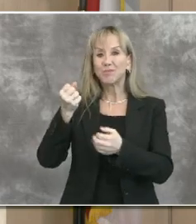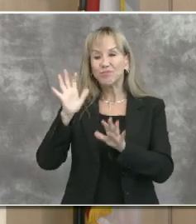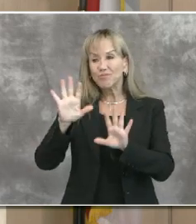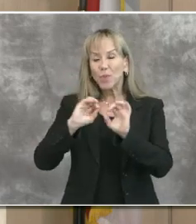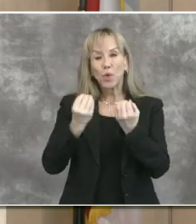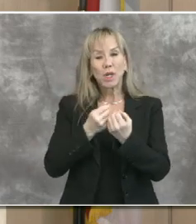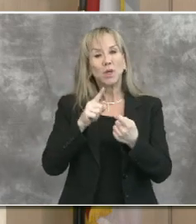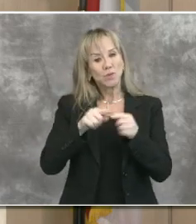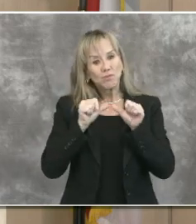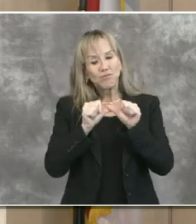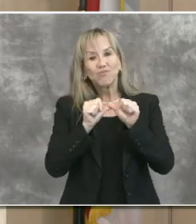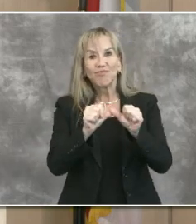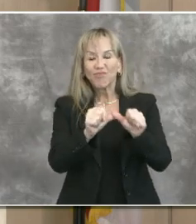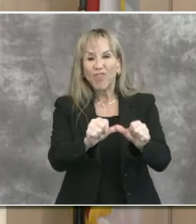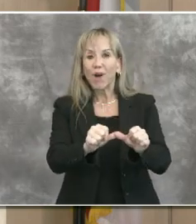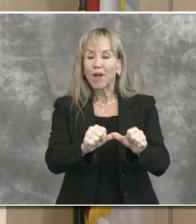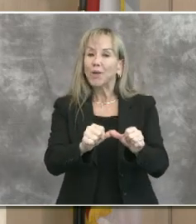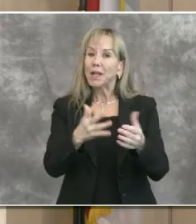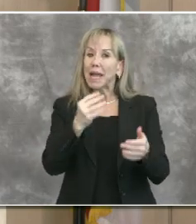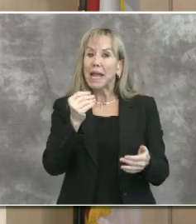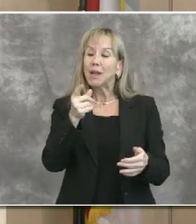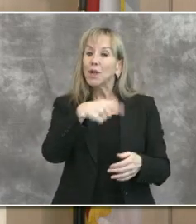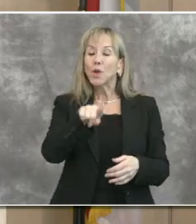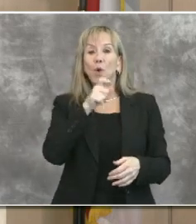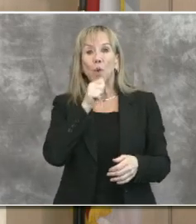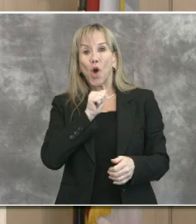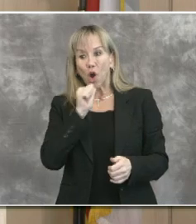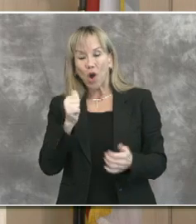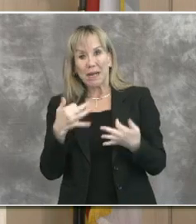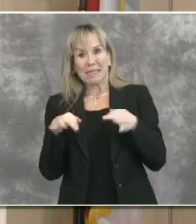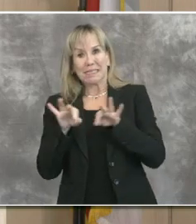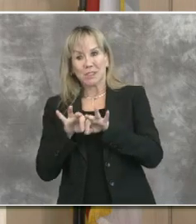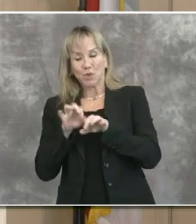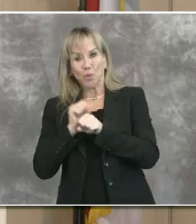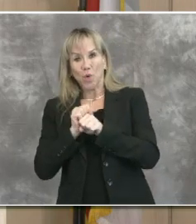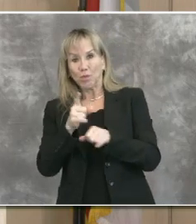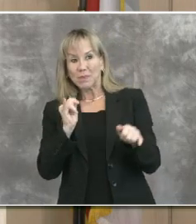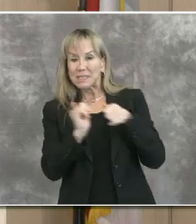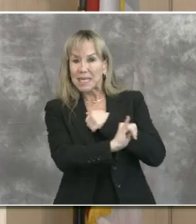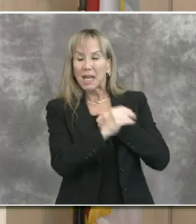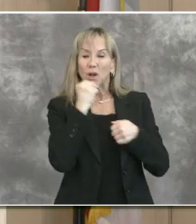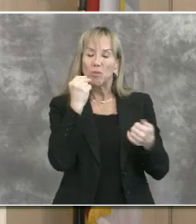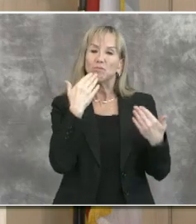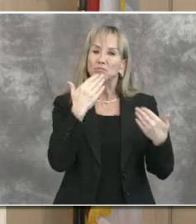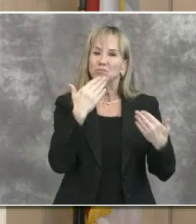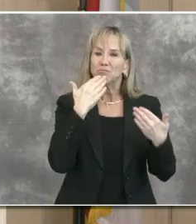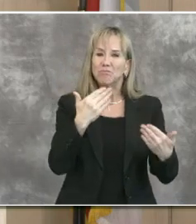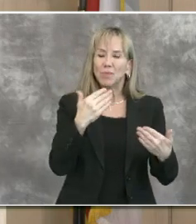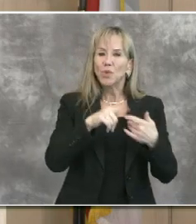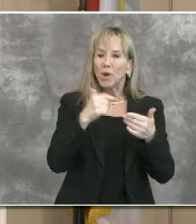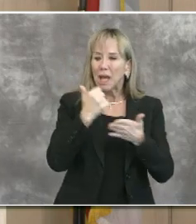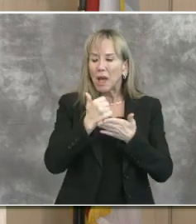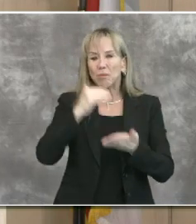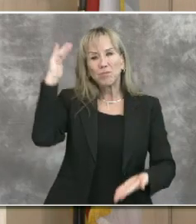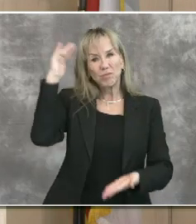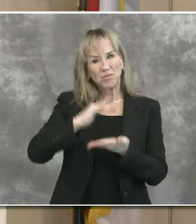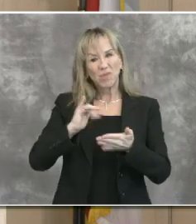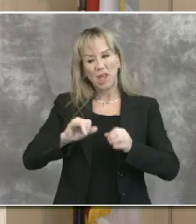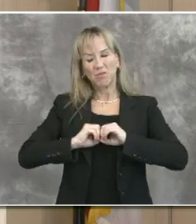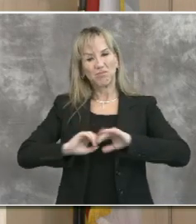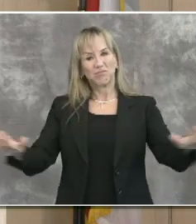course, and those individuals who are not essential workers for staying at home to help decrease the spread